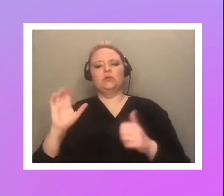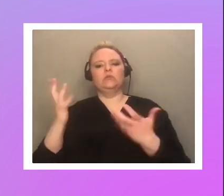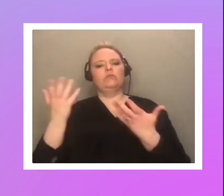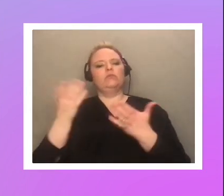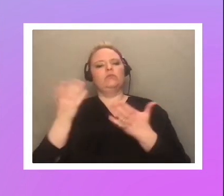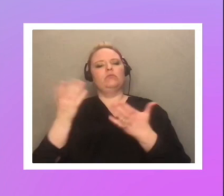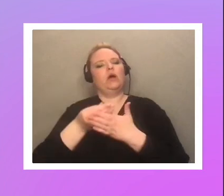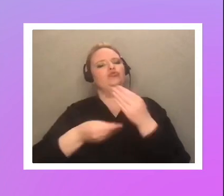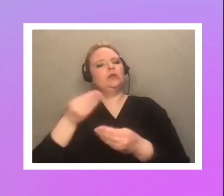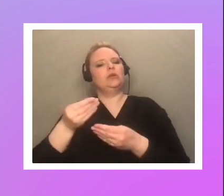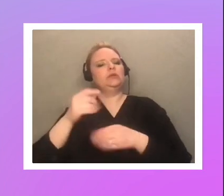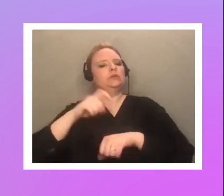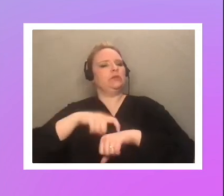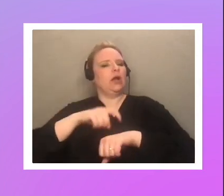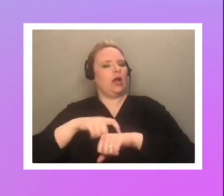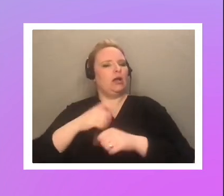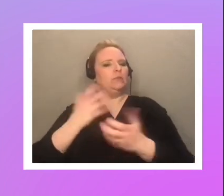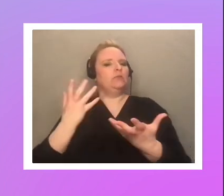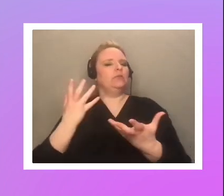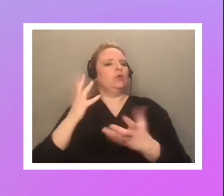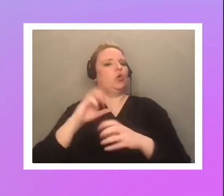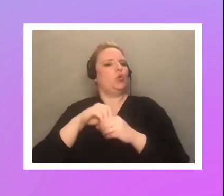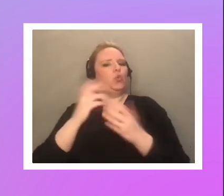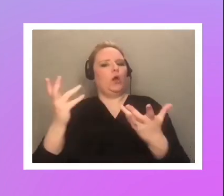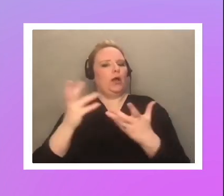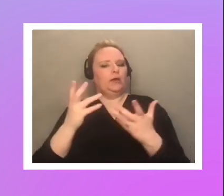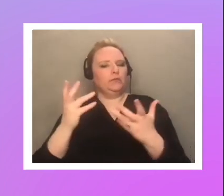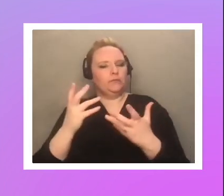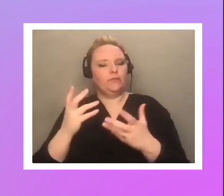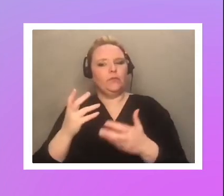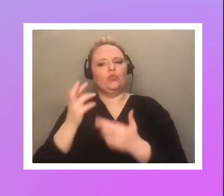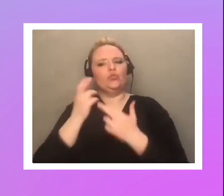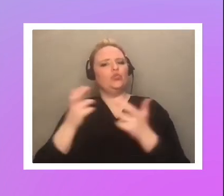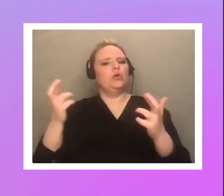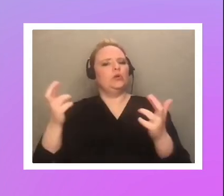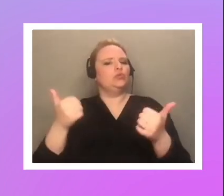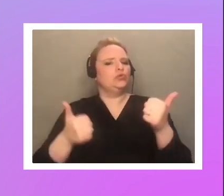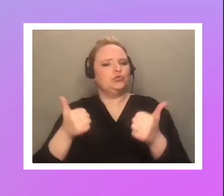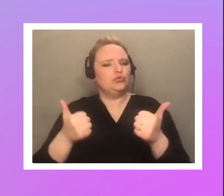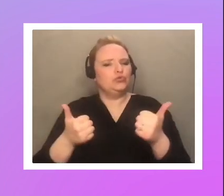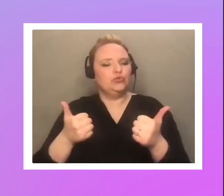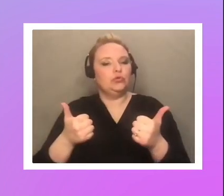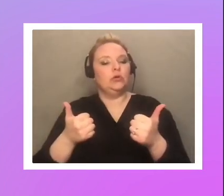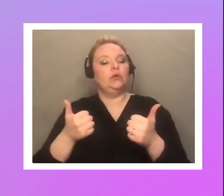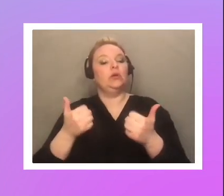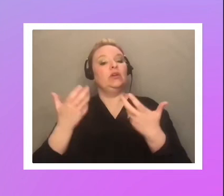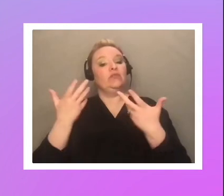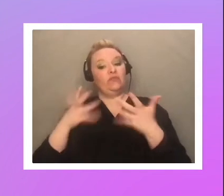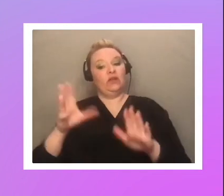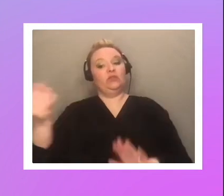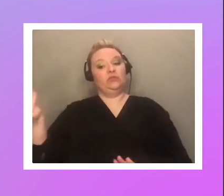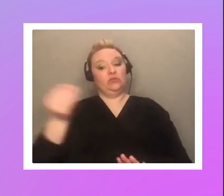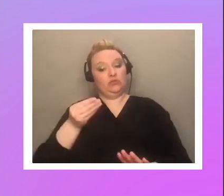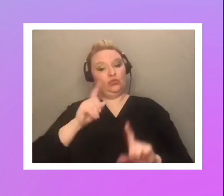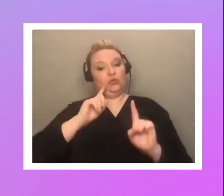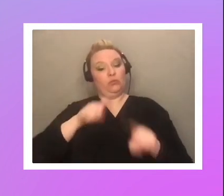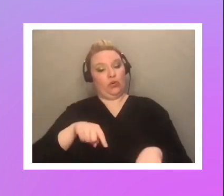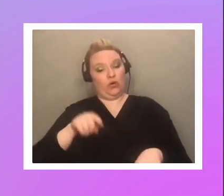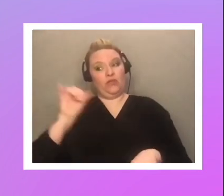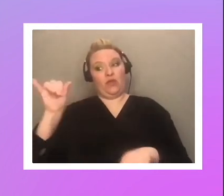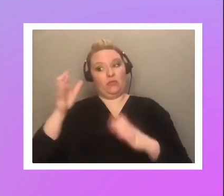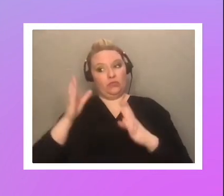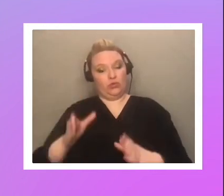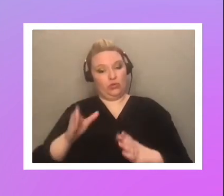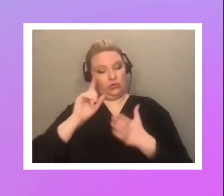and time that you have. What resources do they have? When you do get the report from the person who